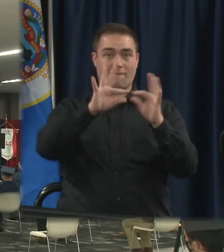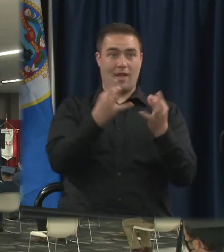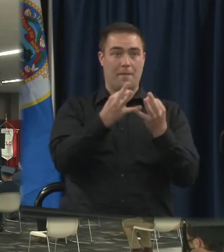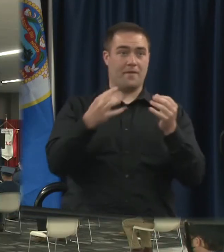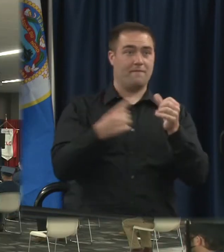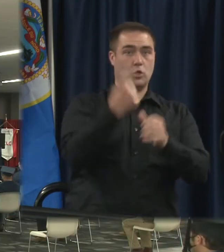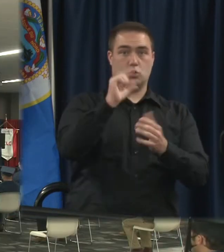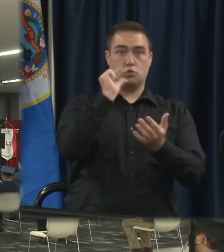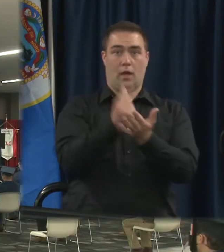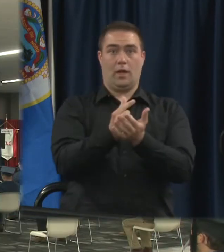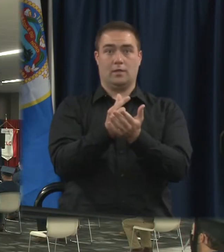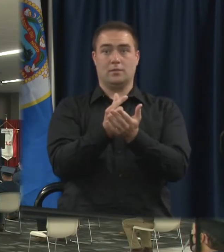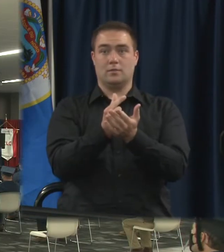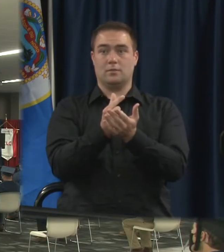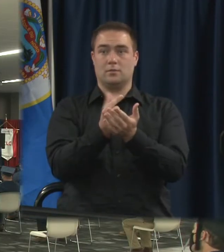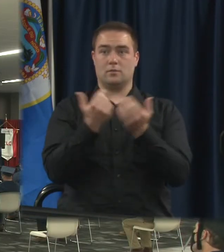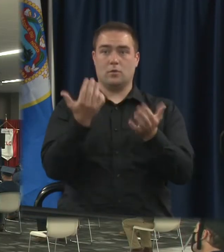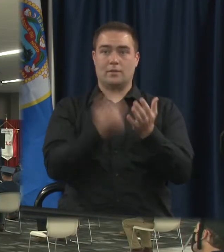you would stand for us.